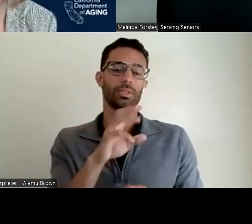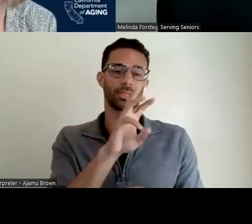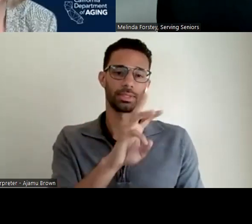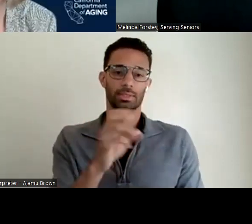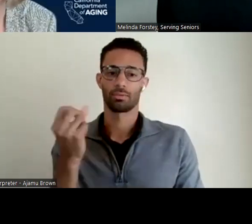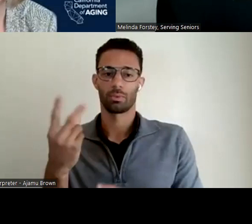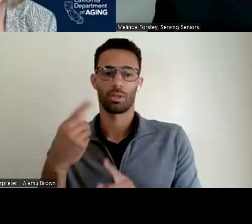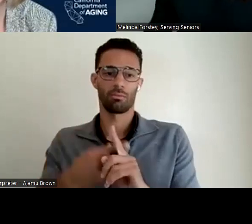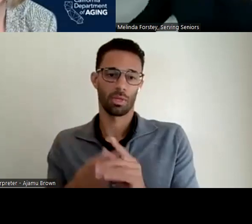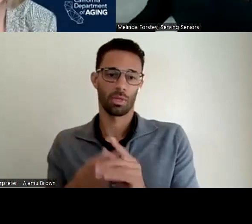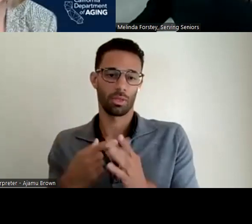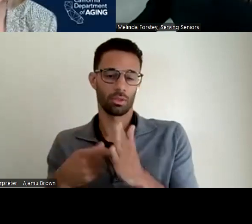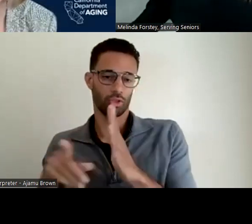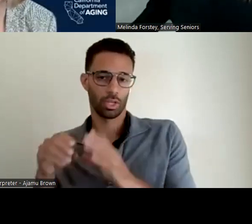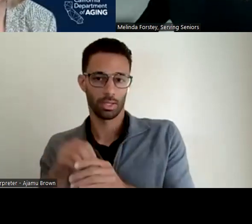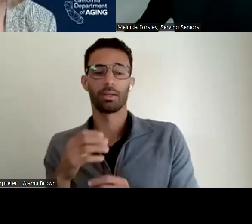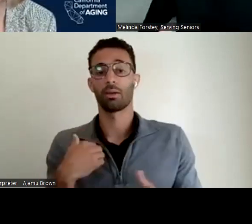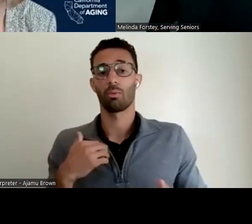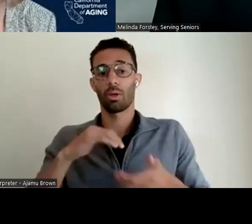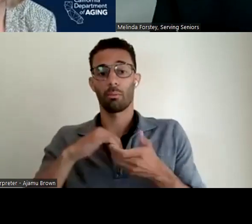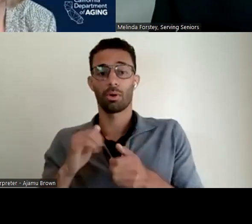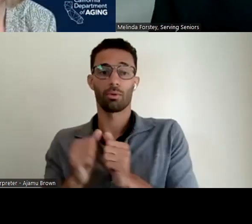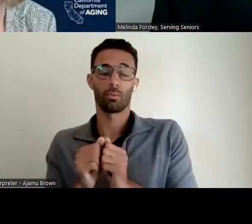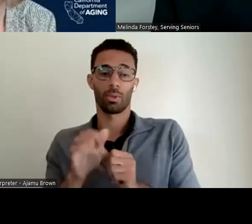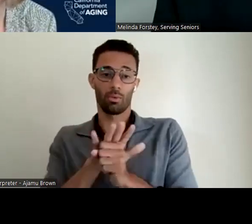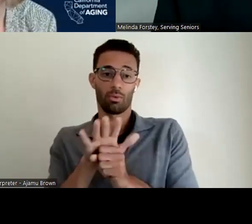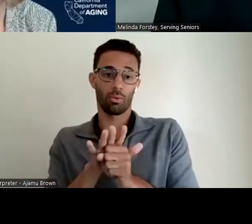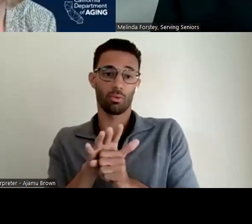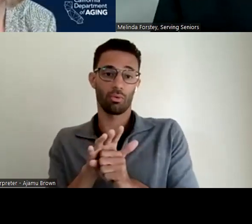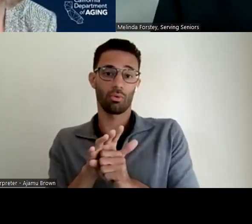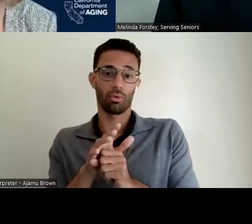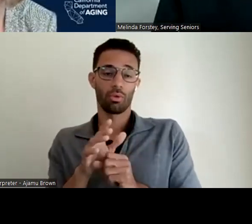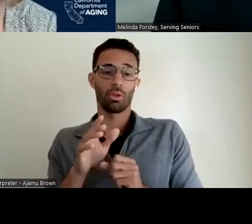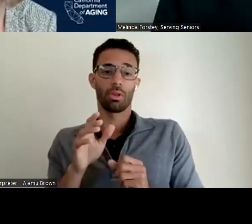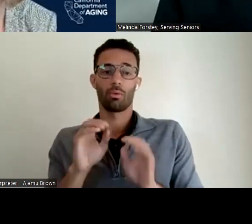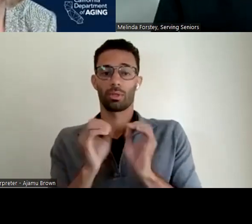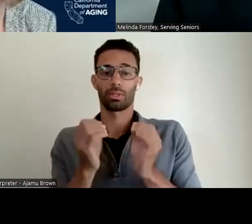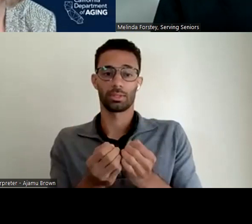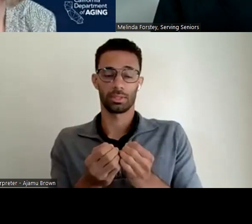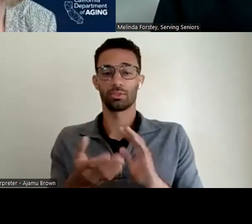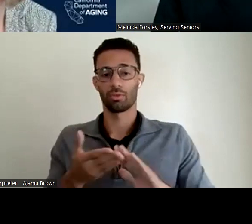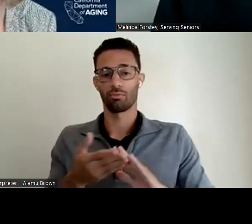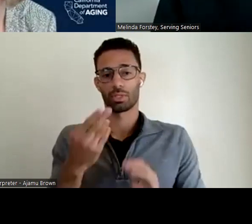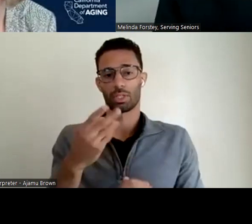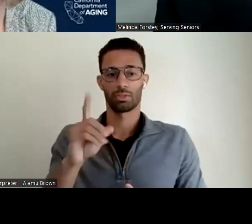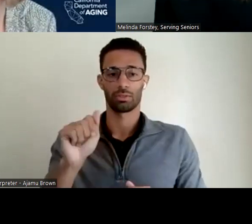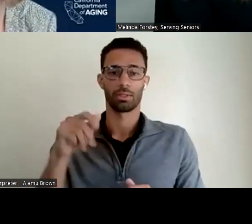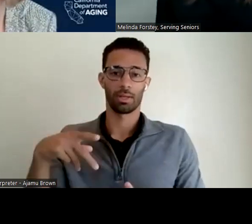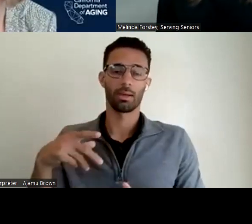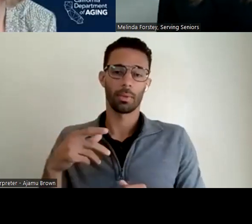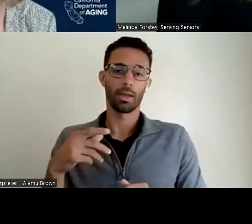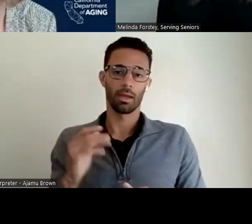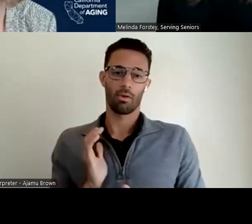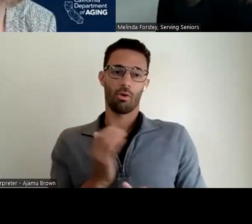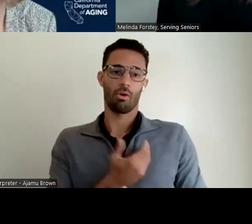with the local organization who runs HDAP, and all of our case managers have been trained on that. So